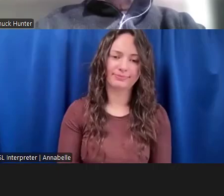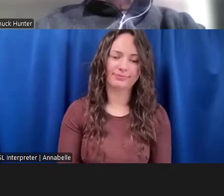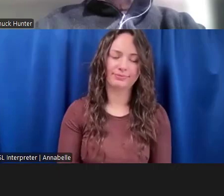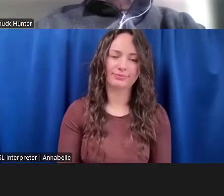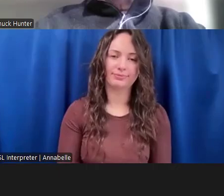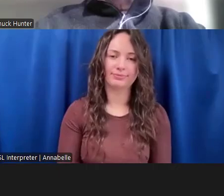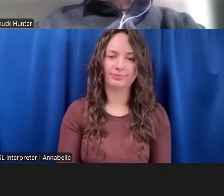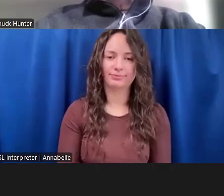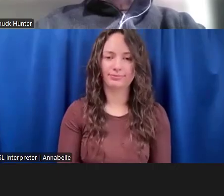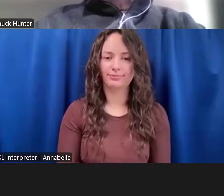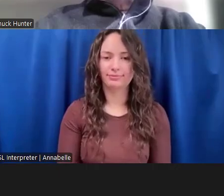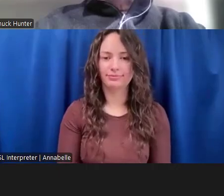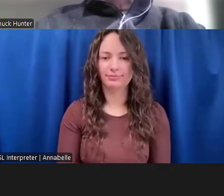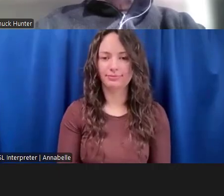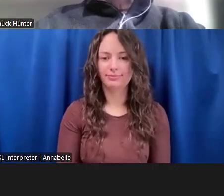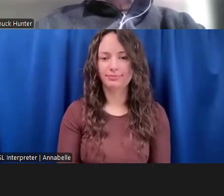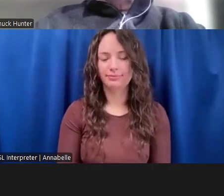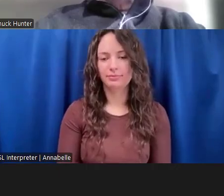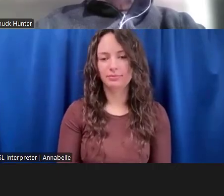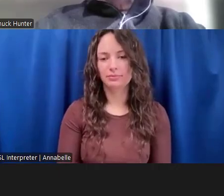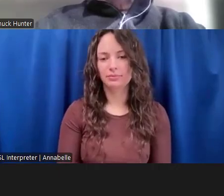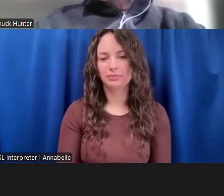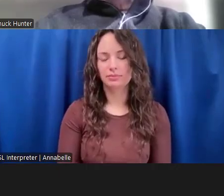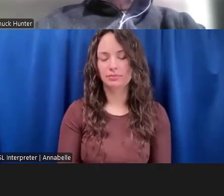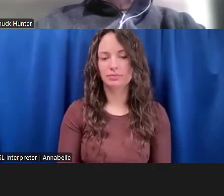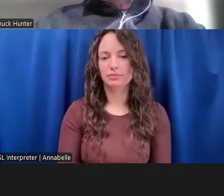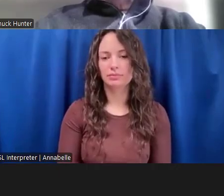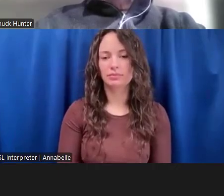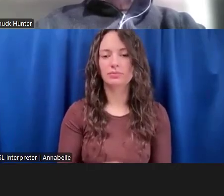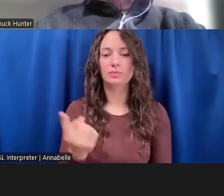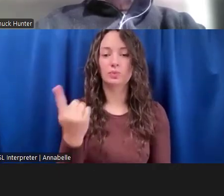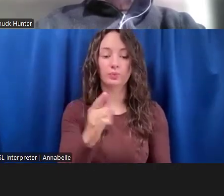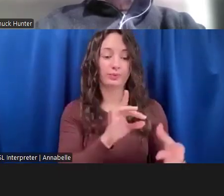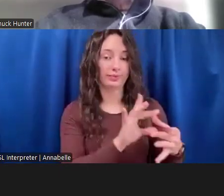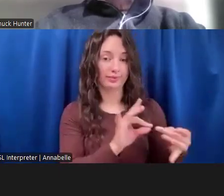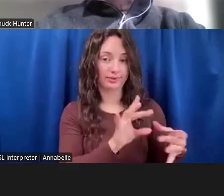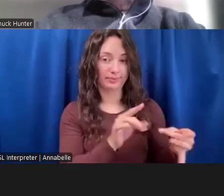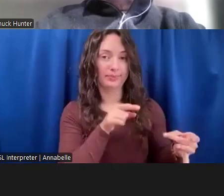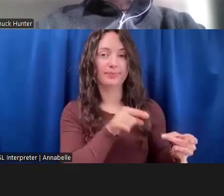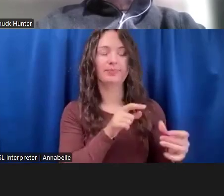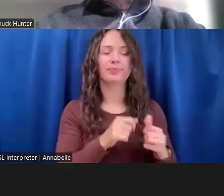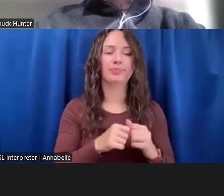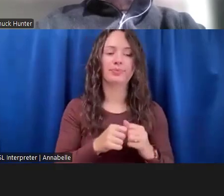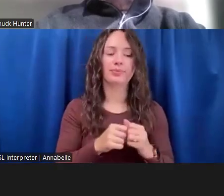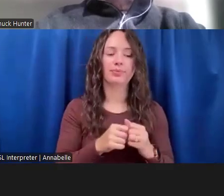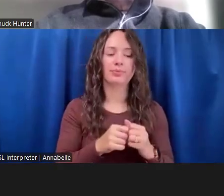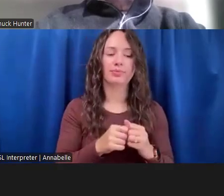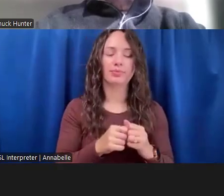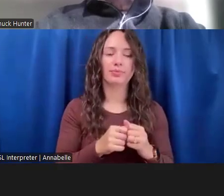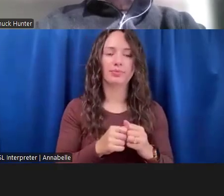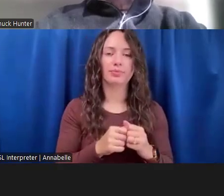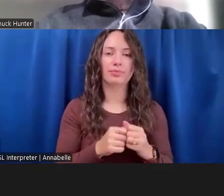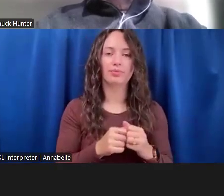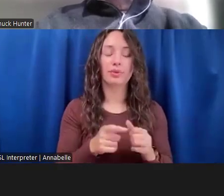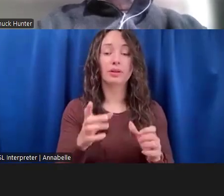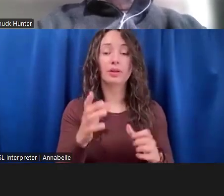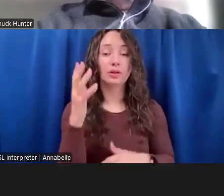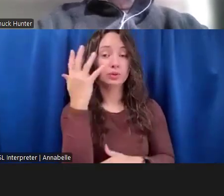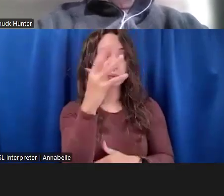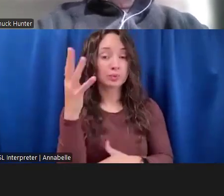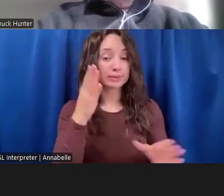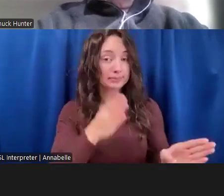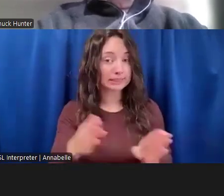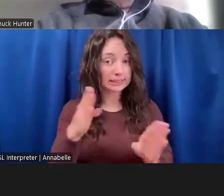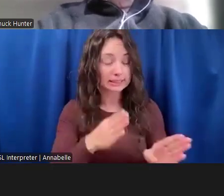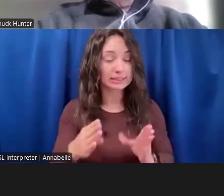We had a comment that before planting trees or even understory, it's important to